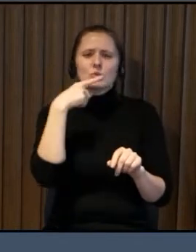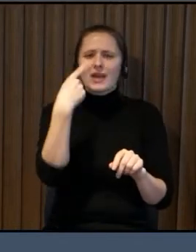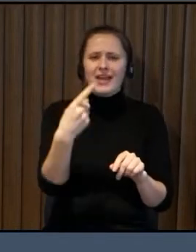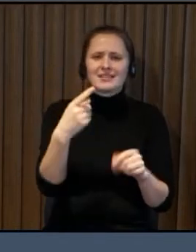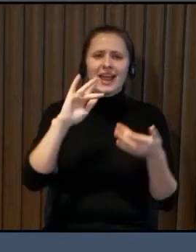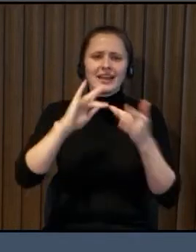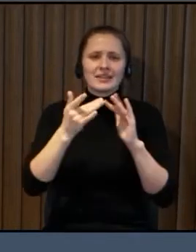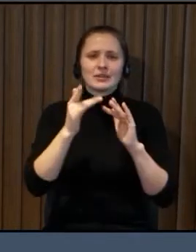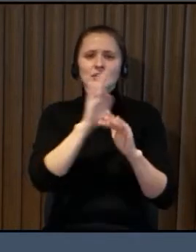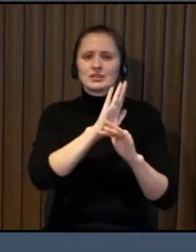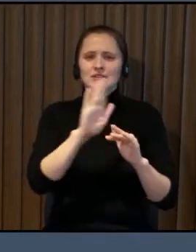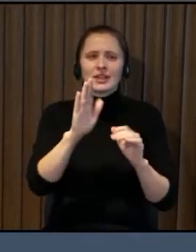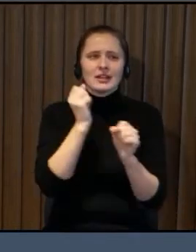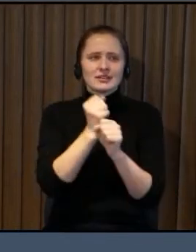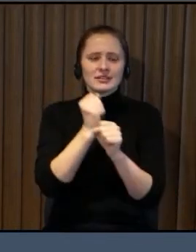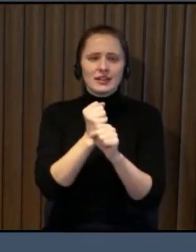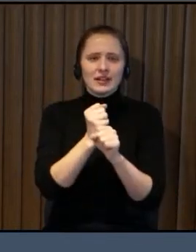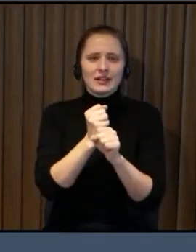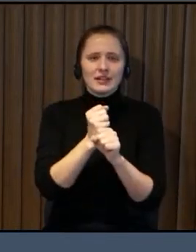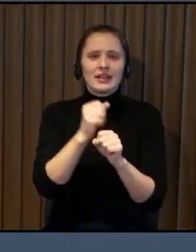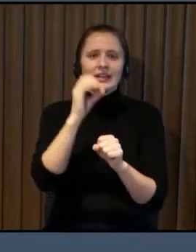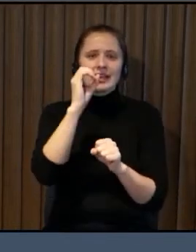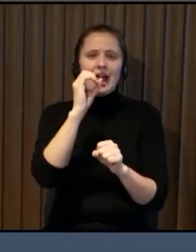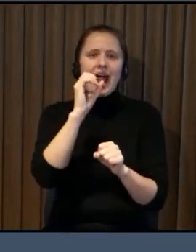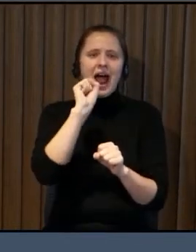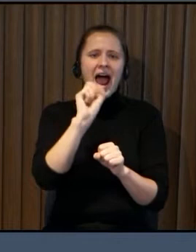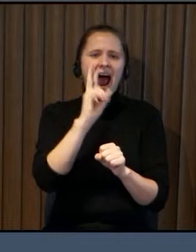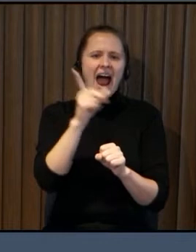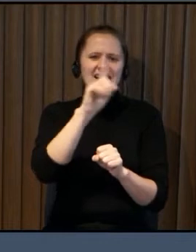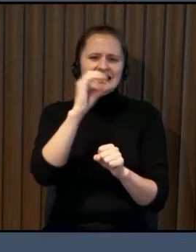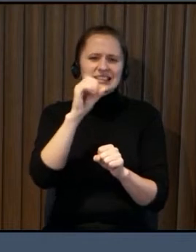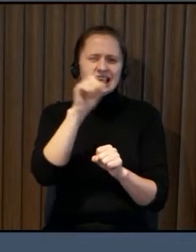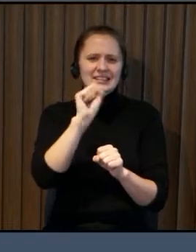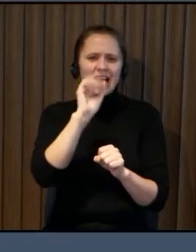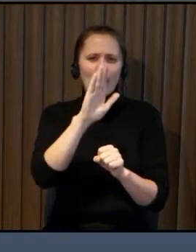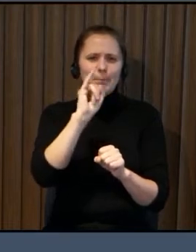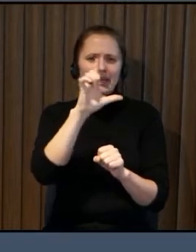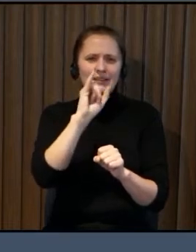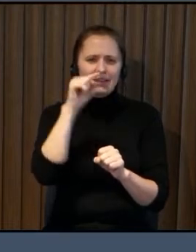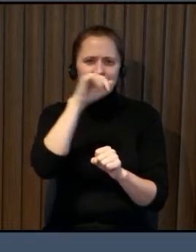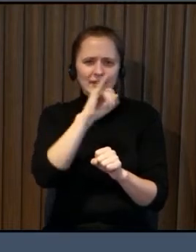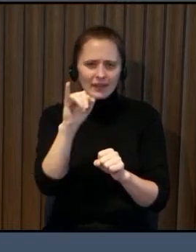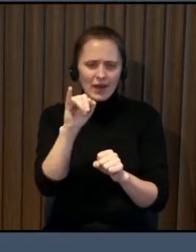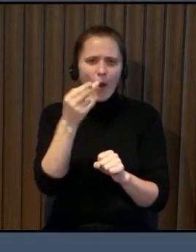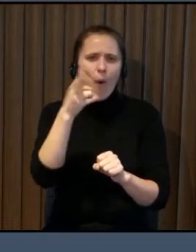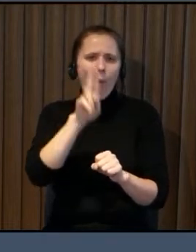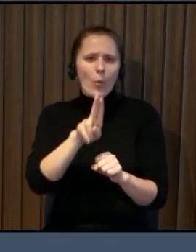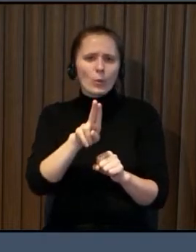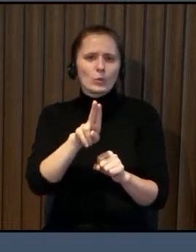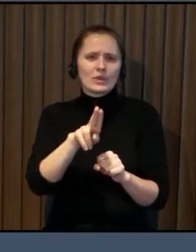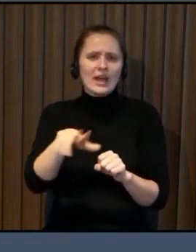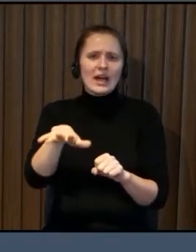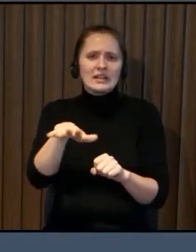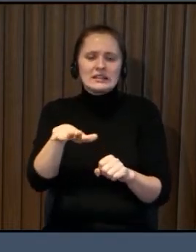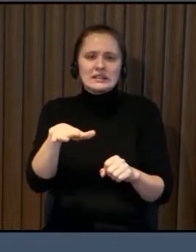about the terms. So in order for something not to happen, so we are talking about terms, accessibility